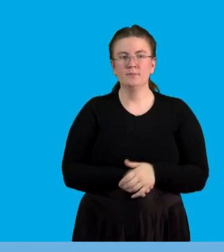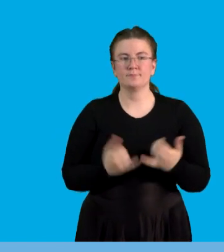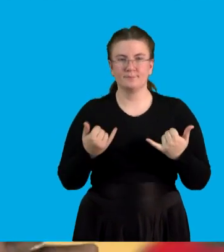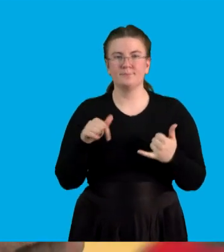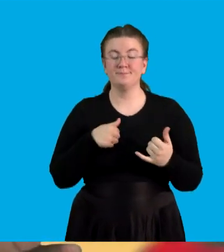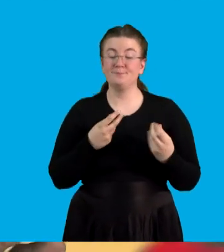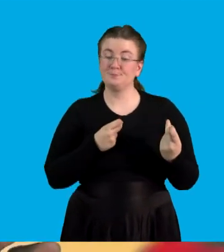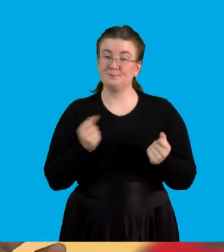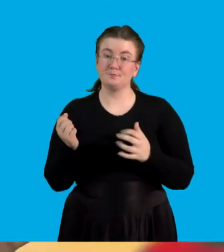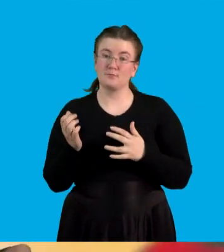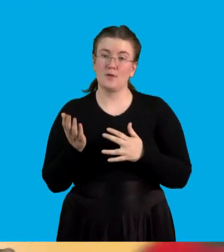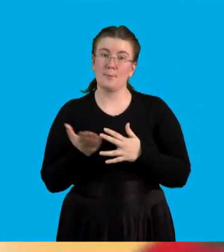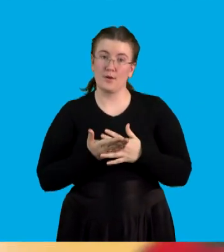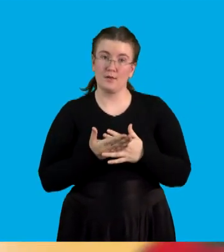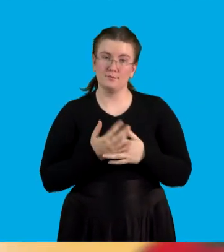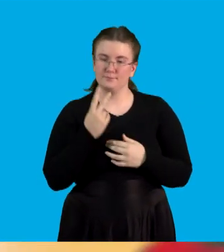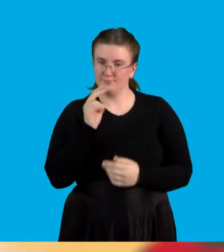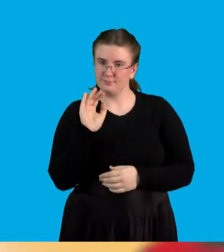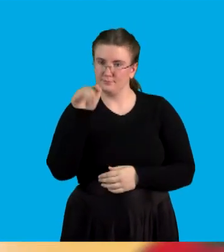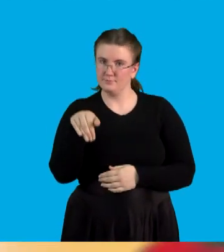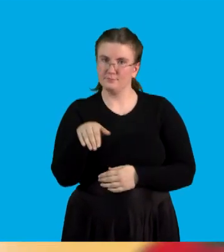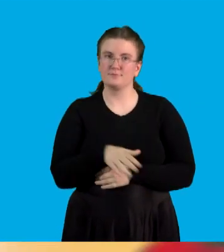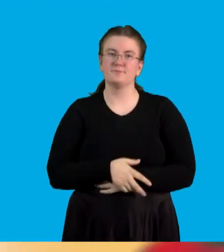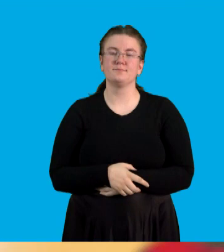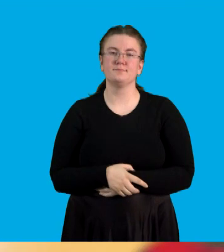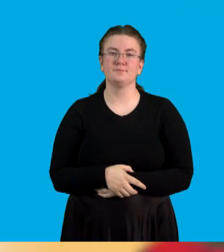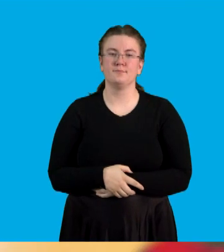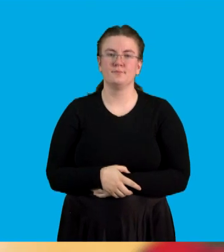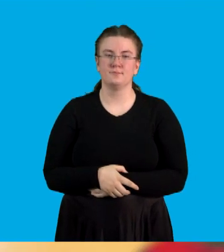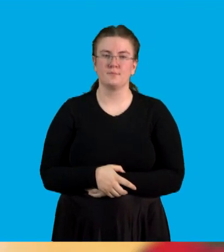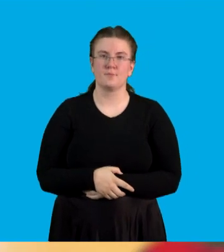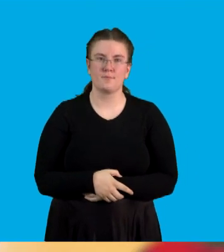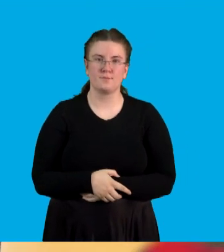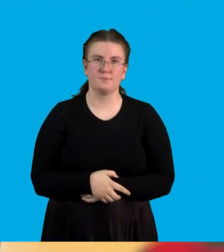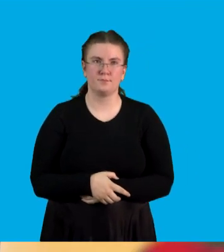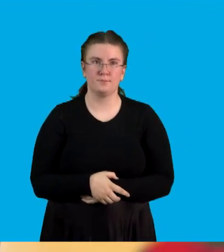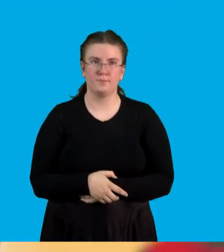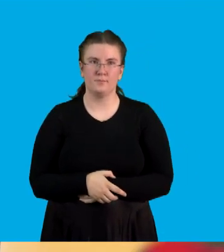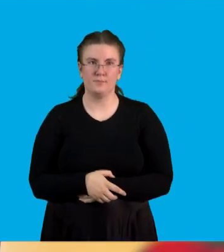said, we're just going to quickly go for a short break, and I will see you just after this.